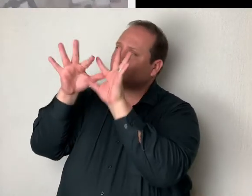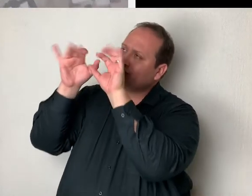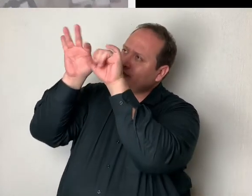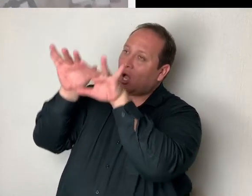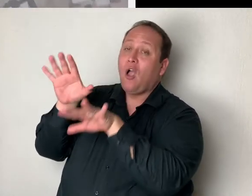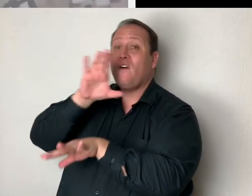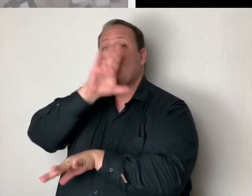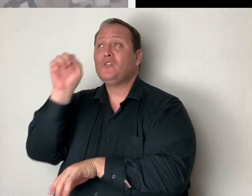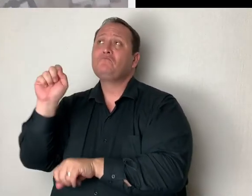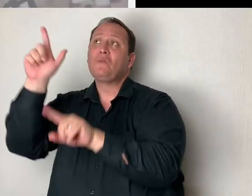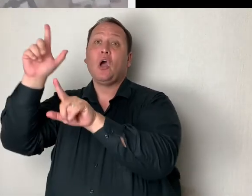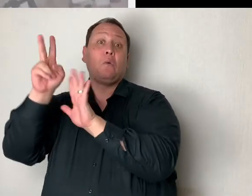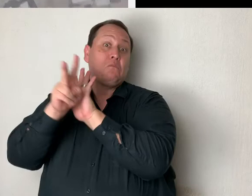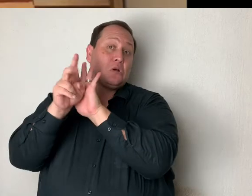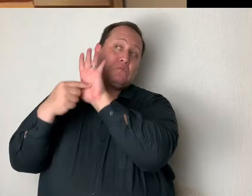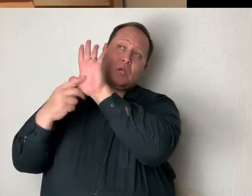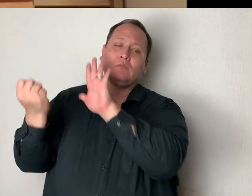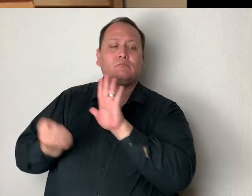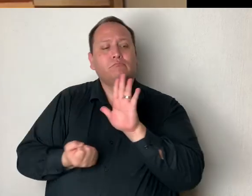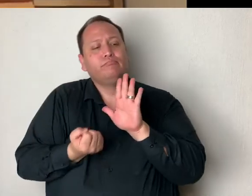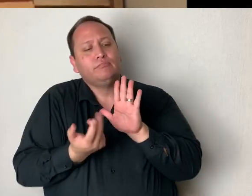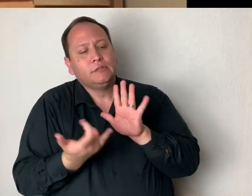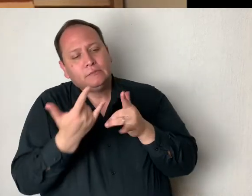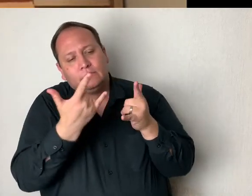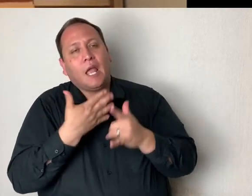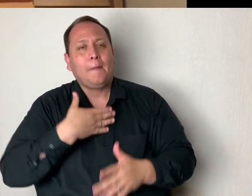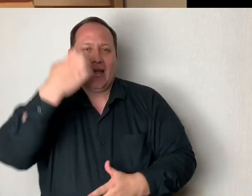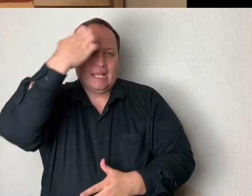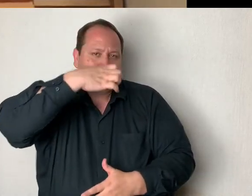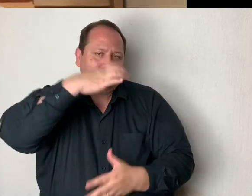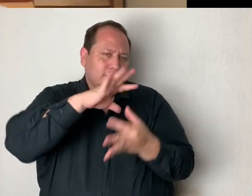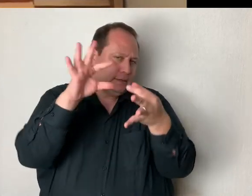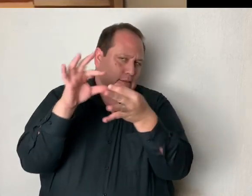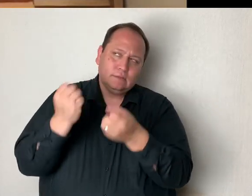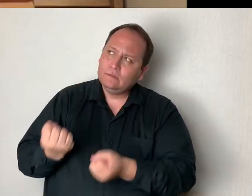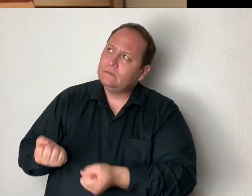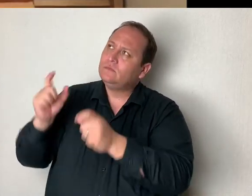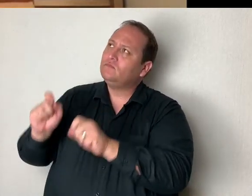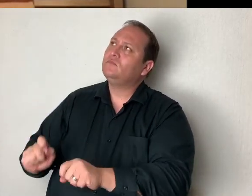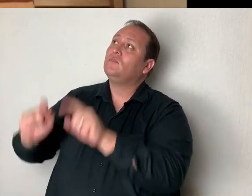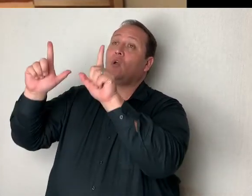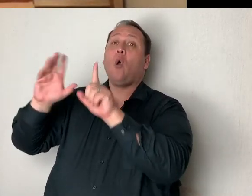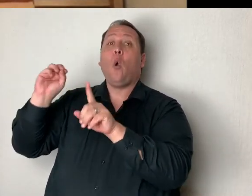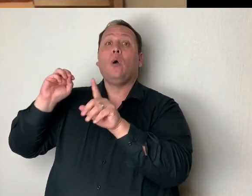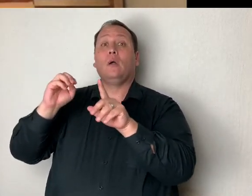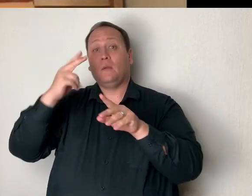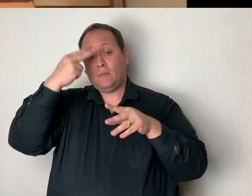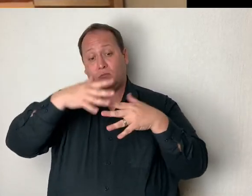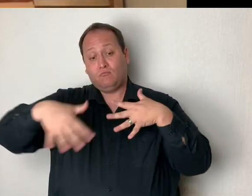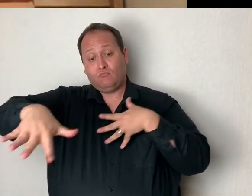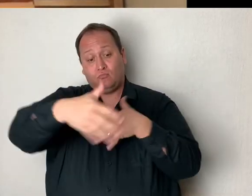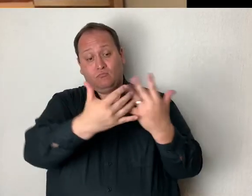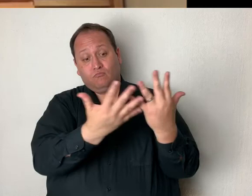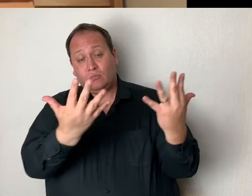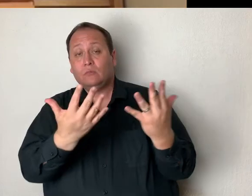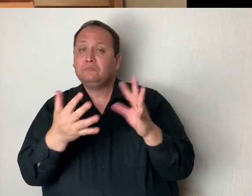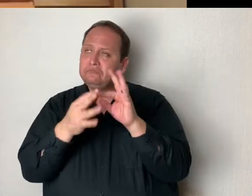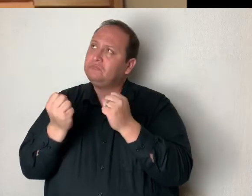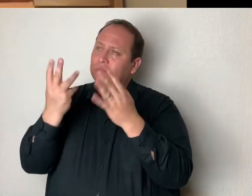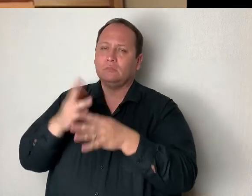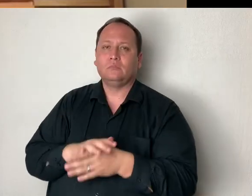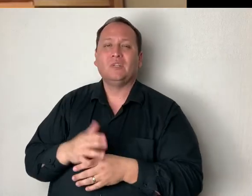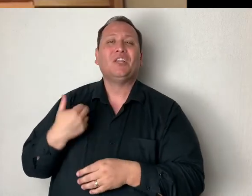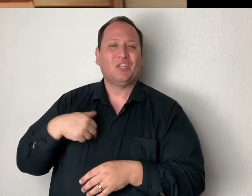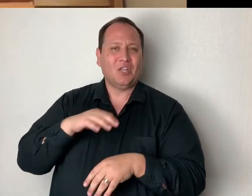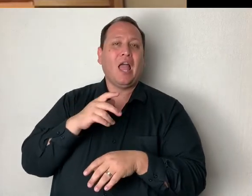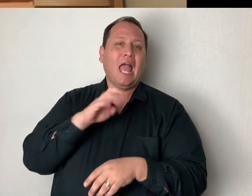and tell us about your experience at Friendship Park or along the US-Mexico border. Así que estamos invitando que comparten sus historias